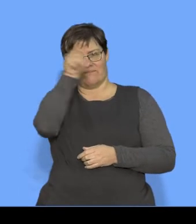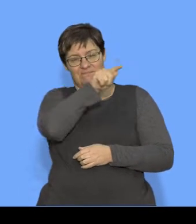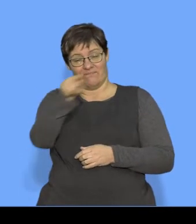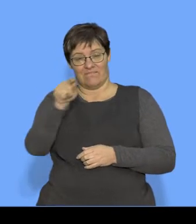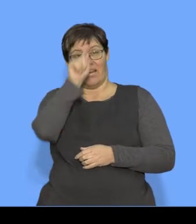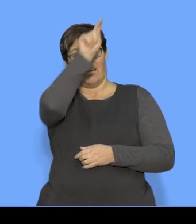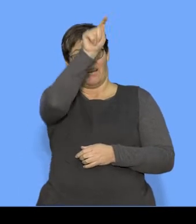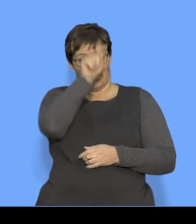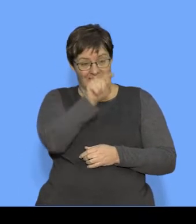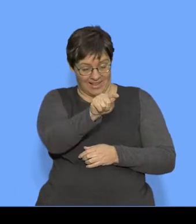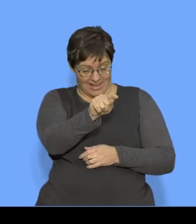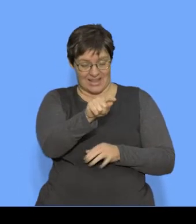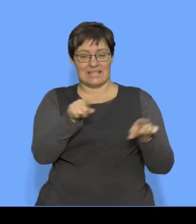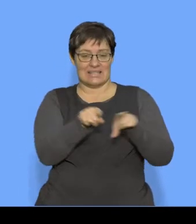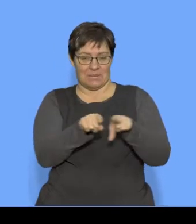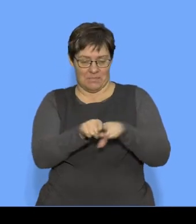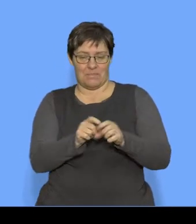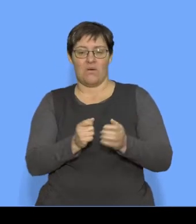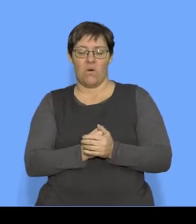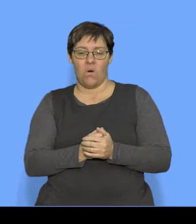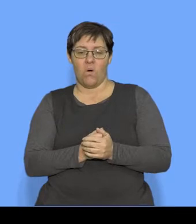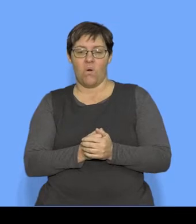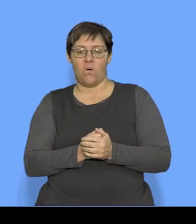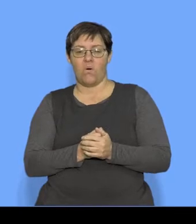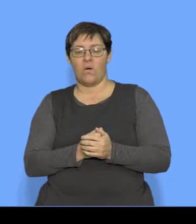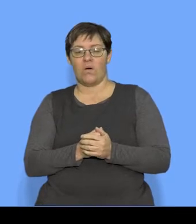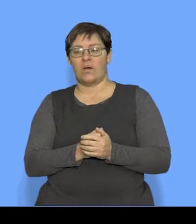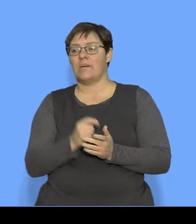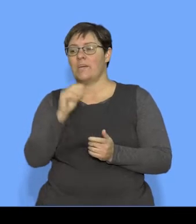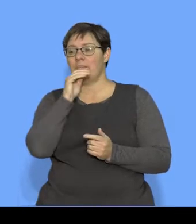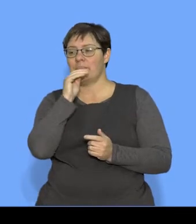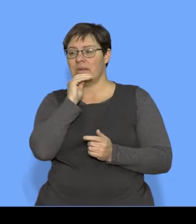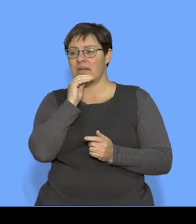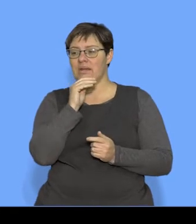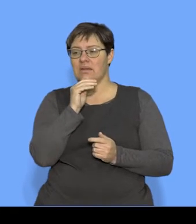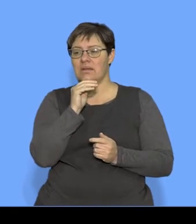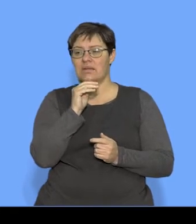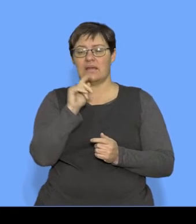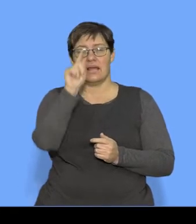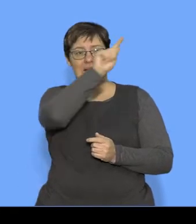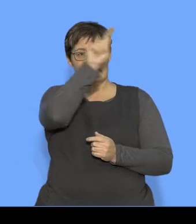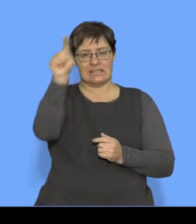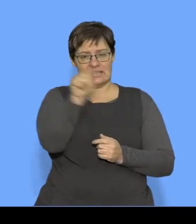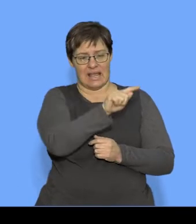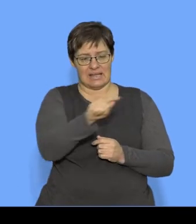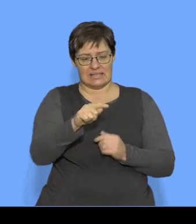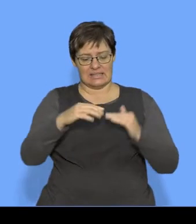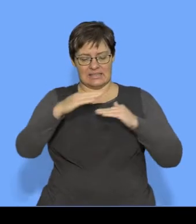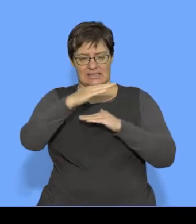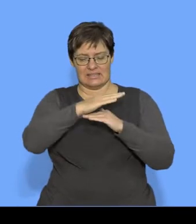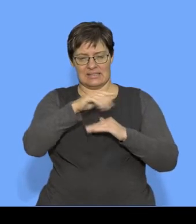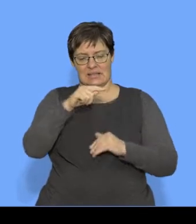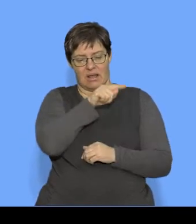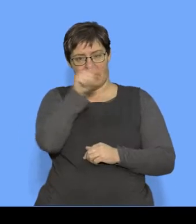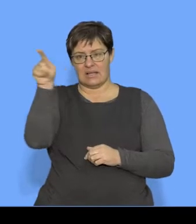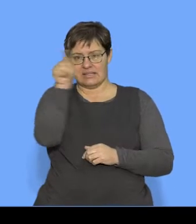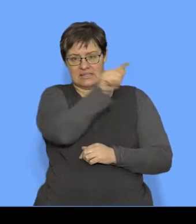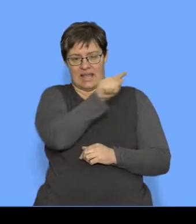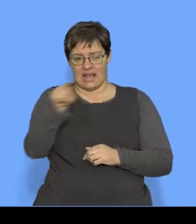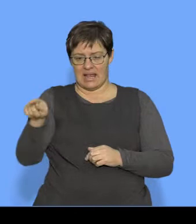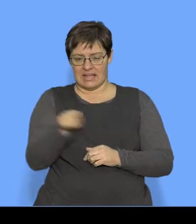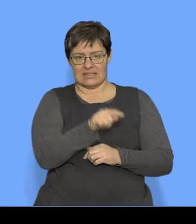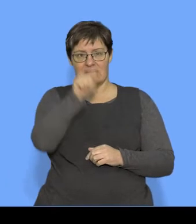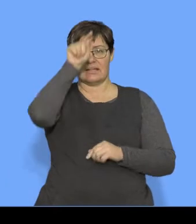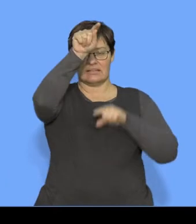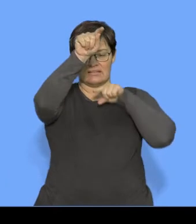prove that the alternate angles are also equal. That is your Z shape, not your U shape. So